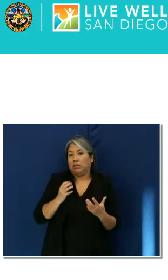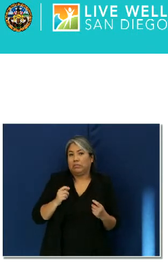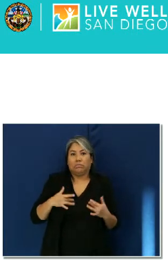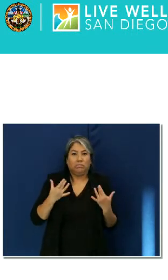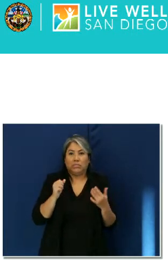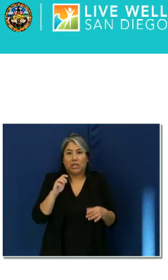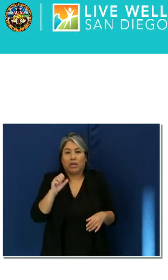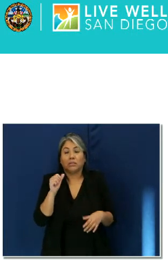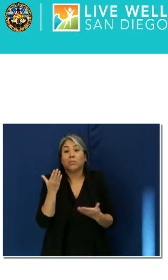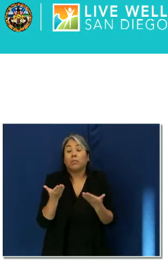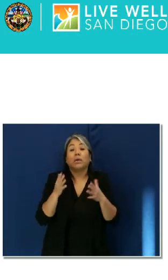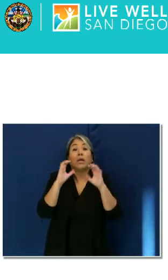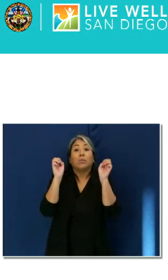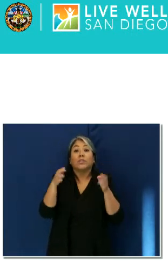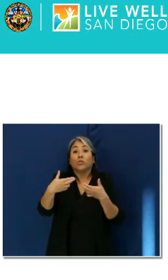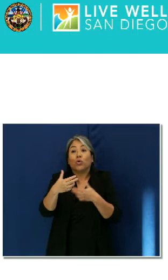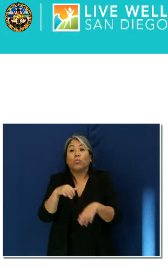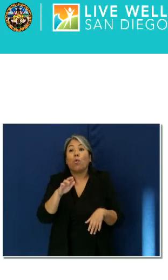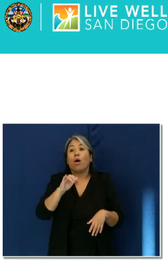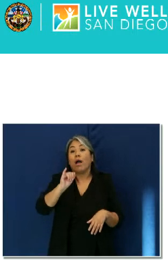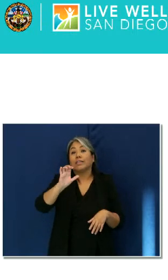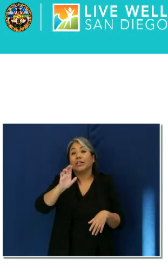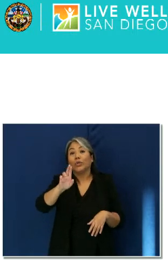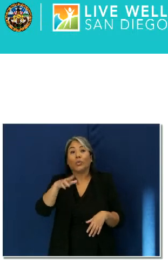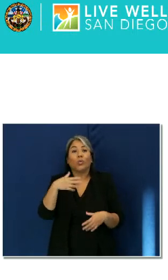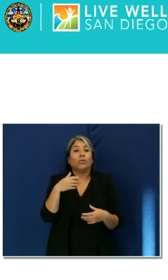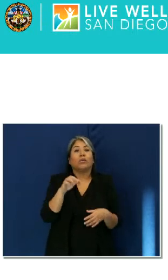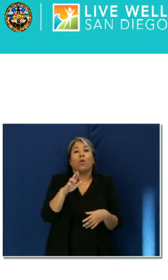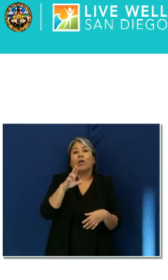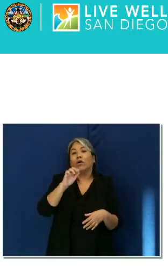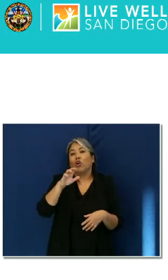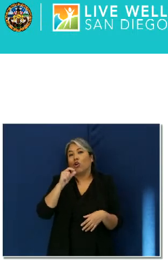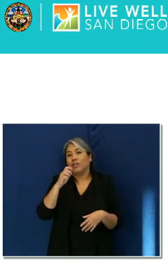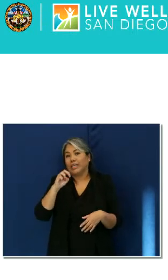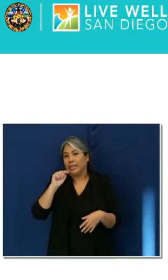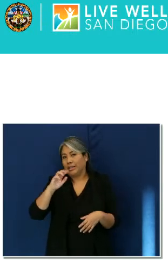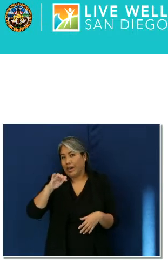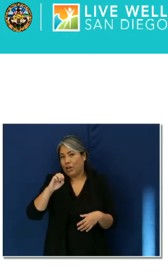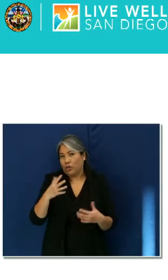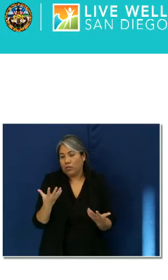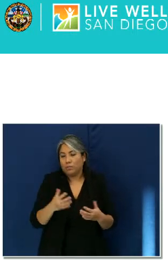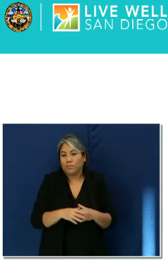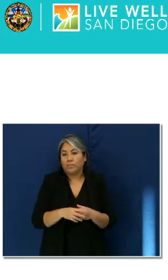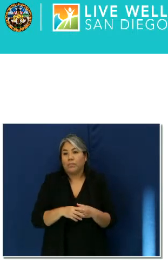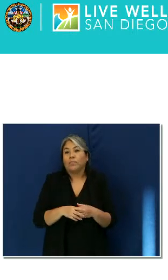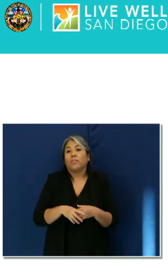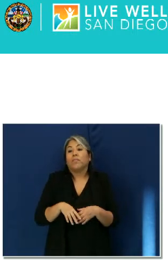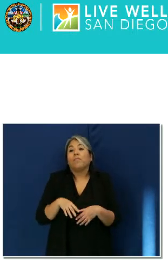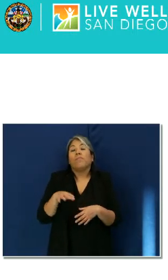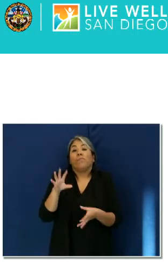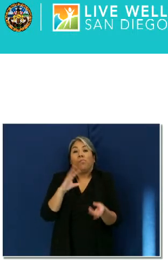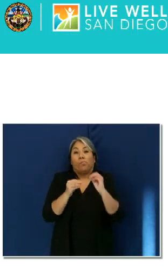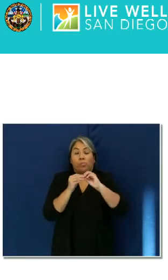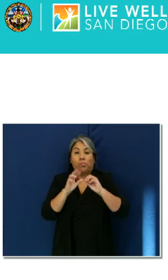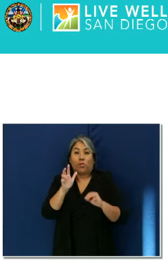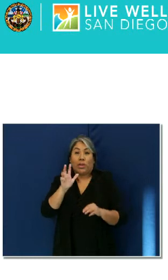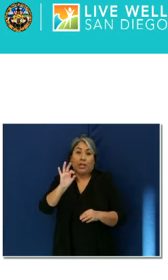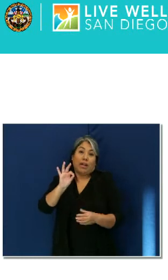emergency room, intensive care unit, urgent care. This amounts to